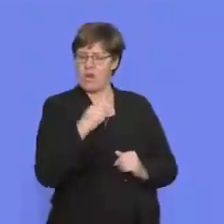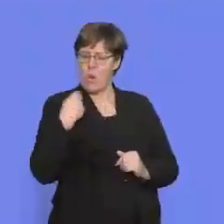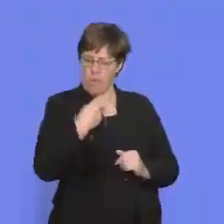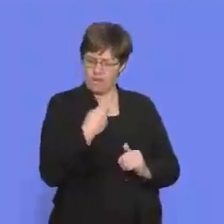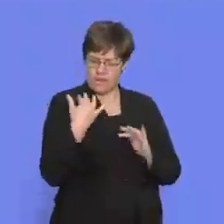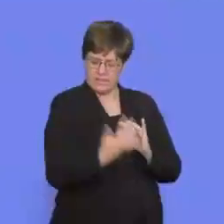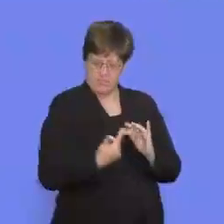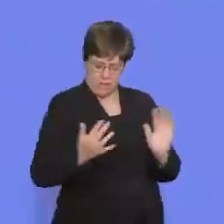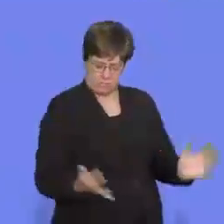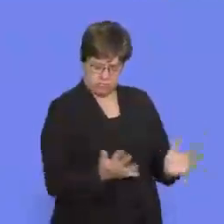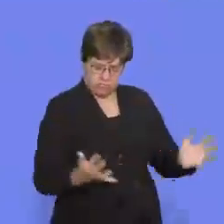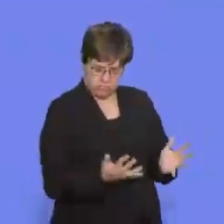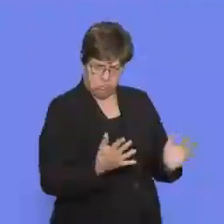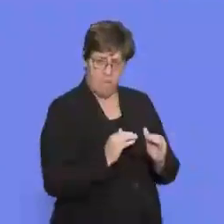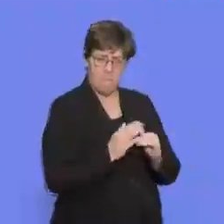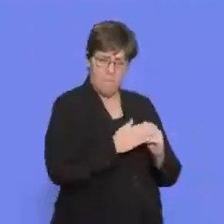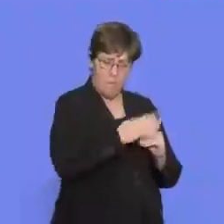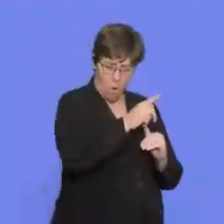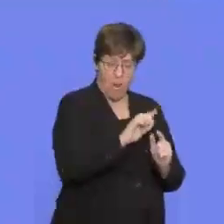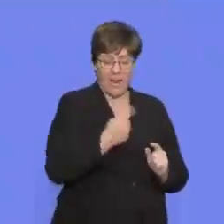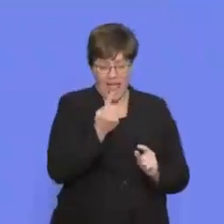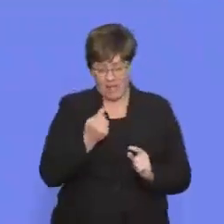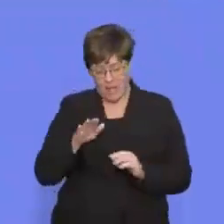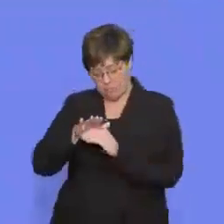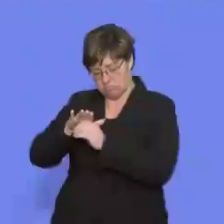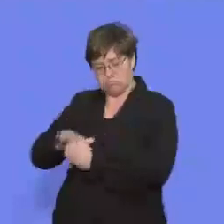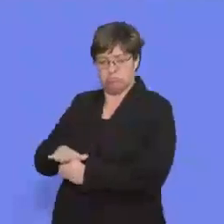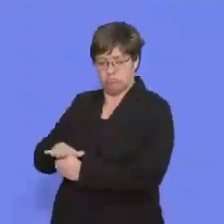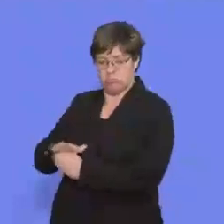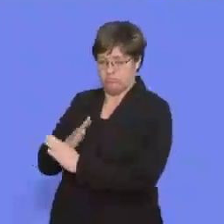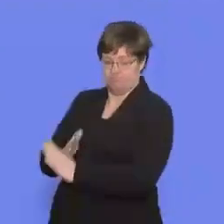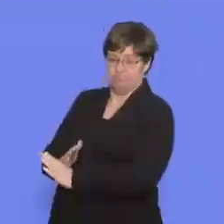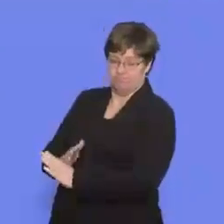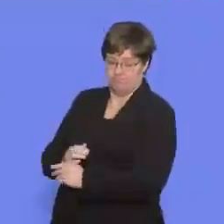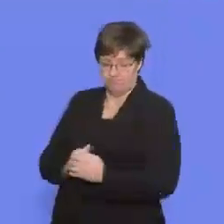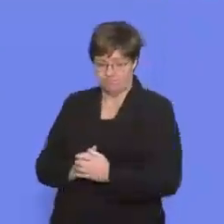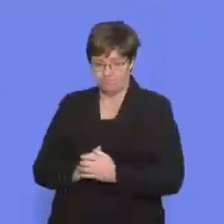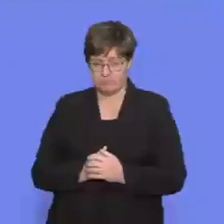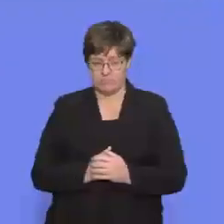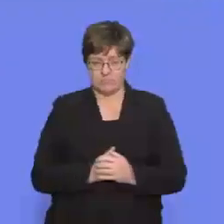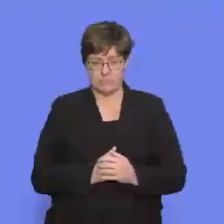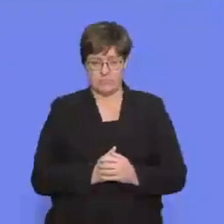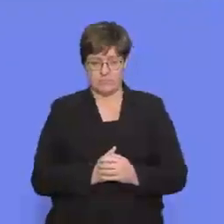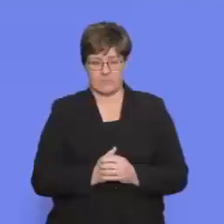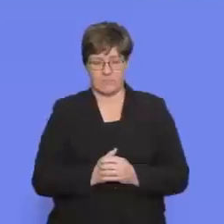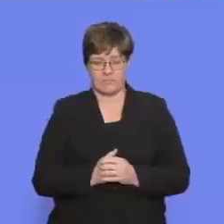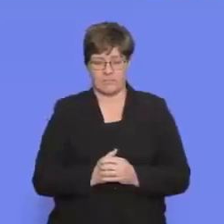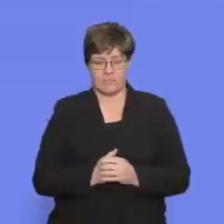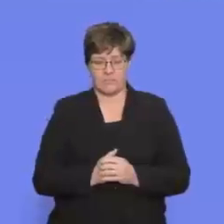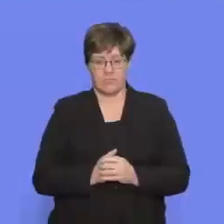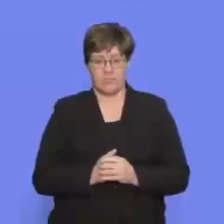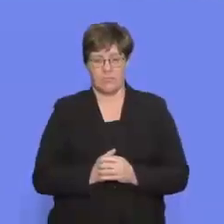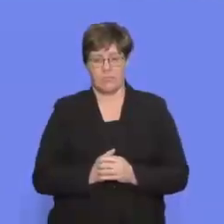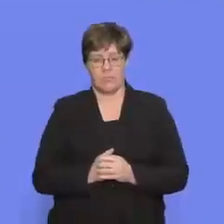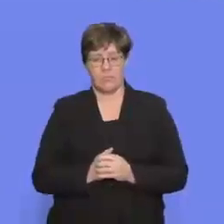to increase and one be decreased or inhibited to be